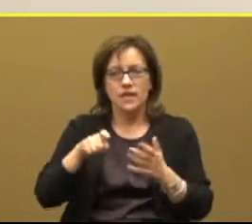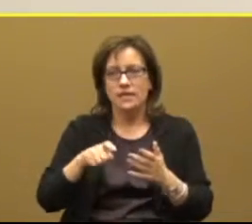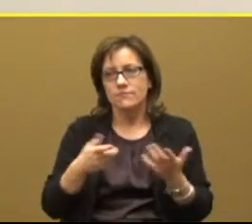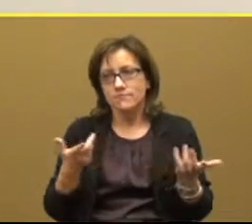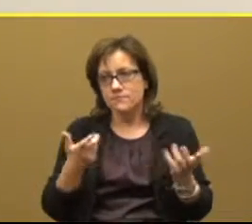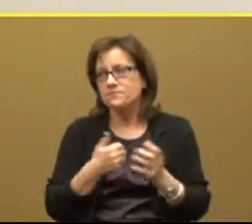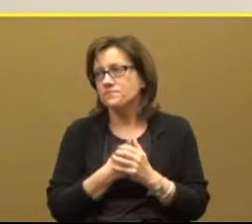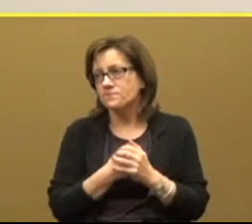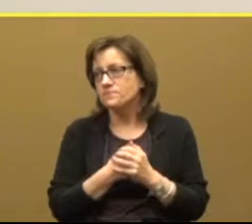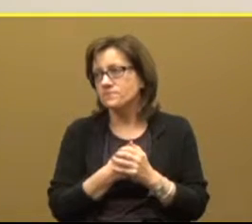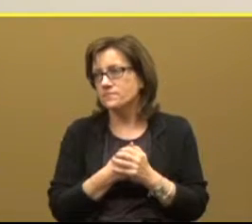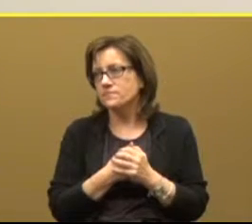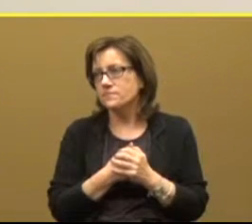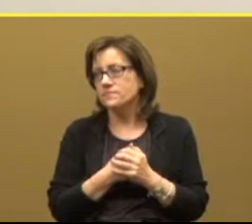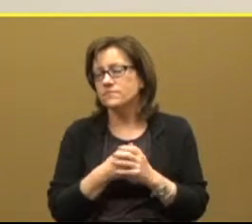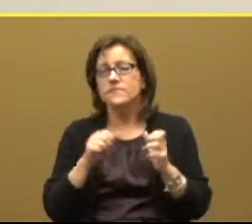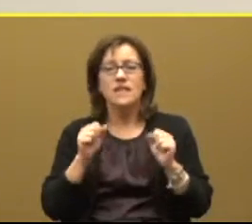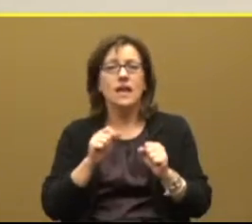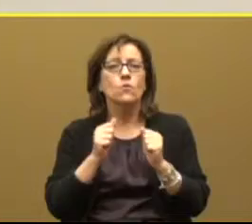different communication partners.